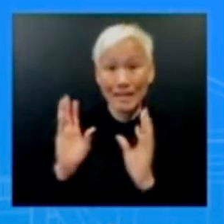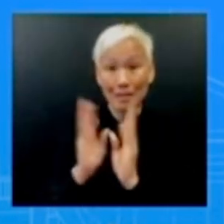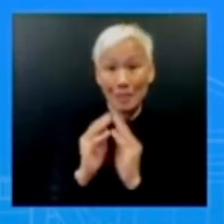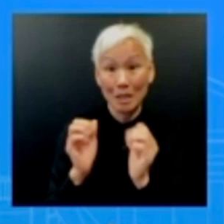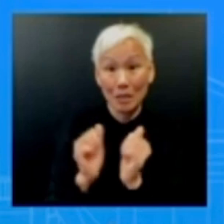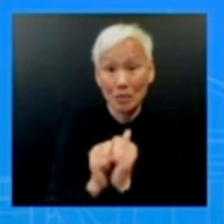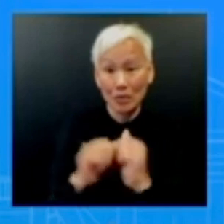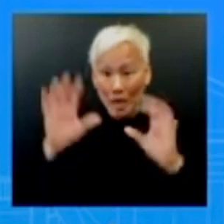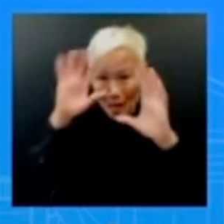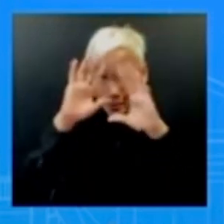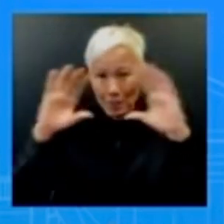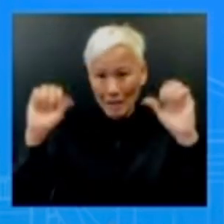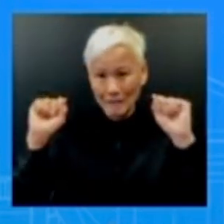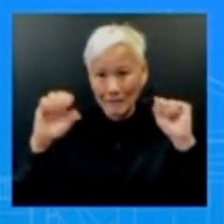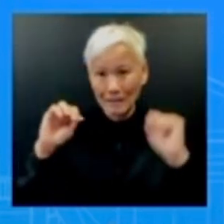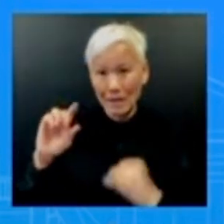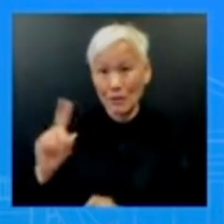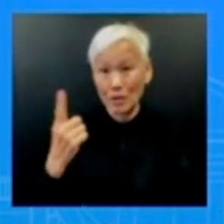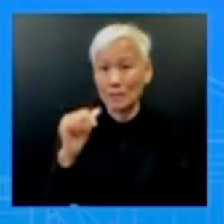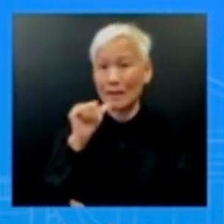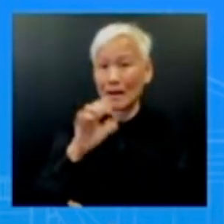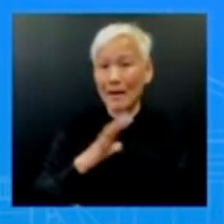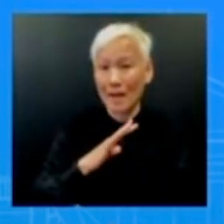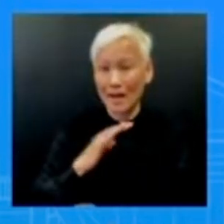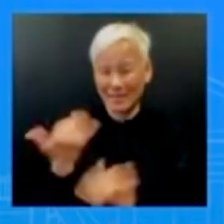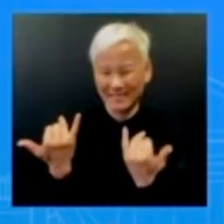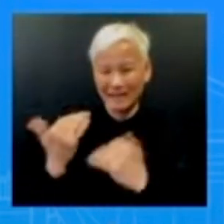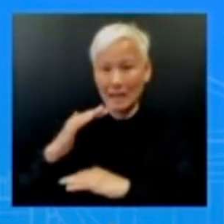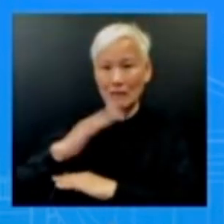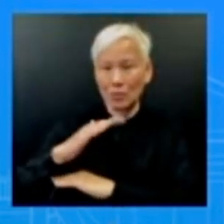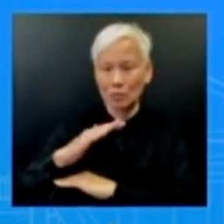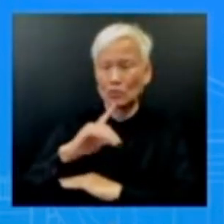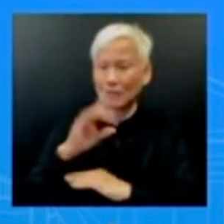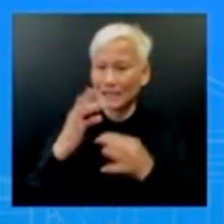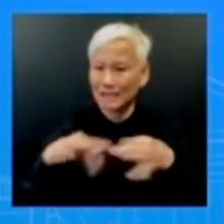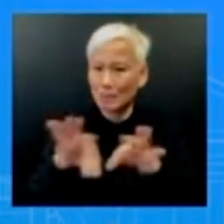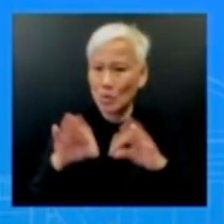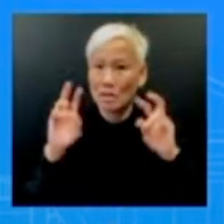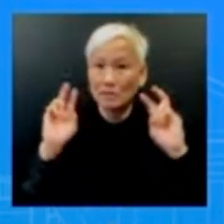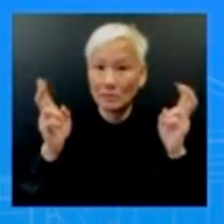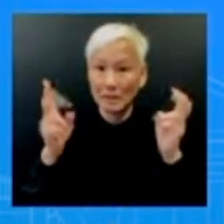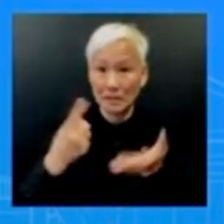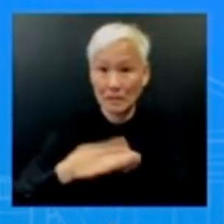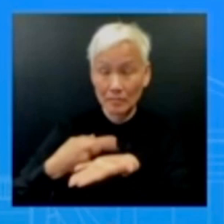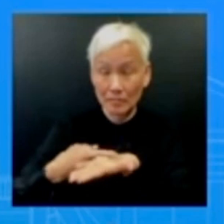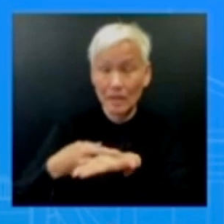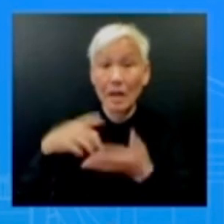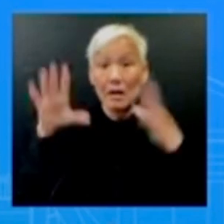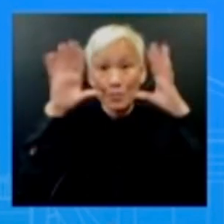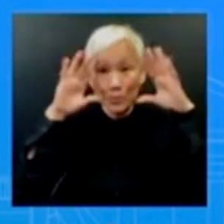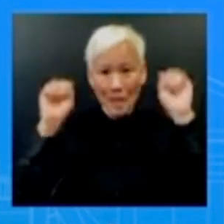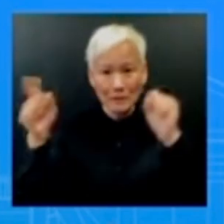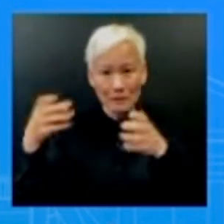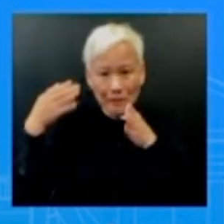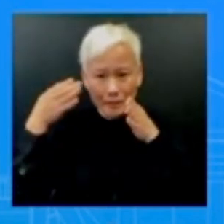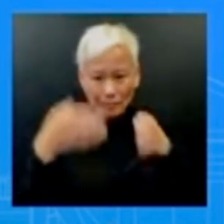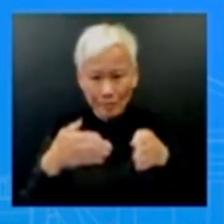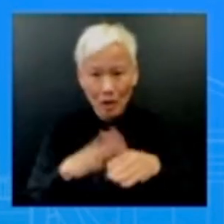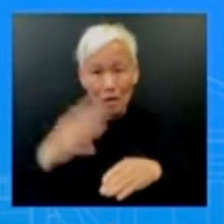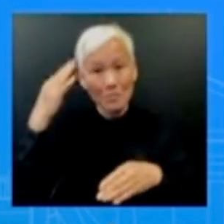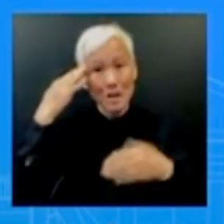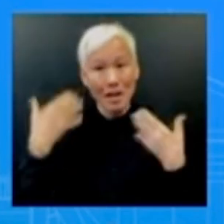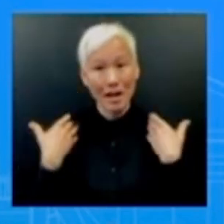afternoon on this important topic. And as you know, the President has made mental health the centerpiece of his unity agenda. And I know